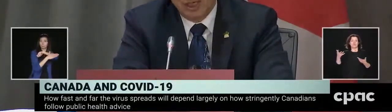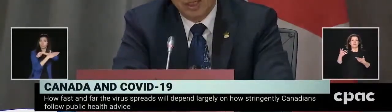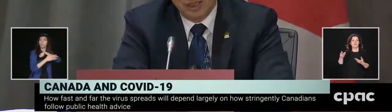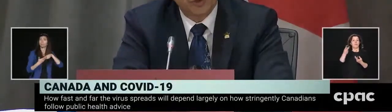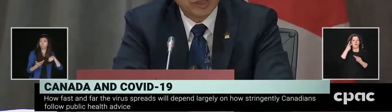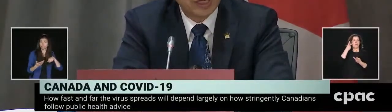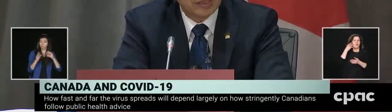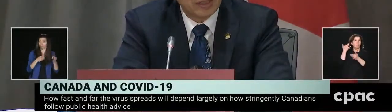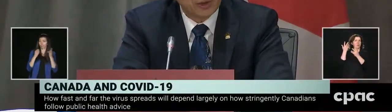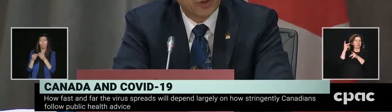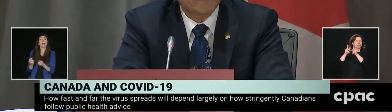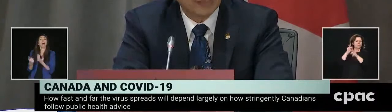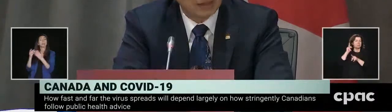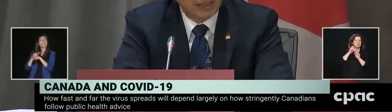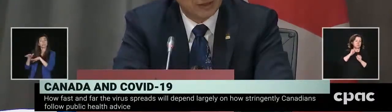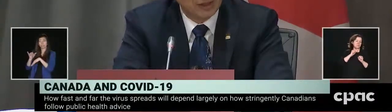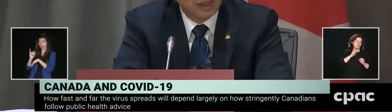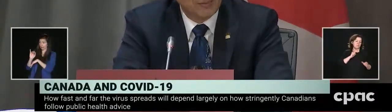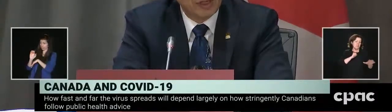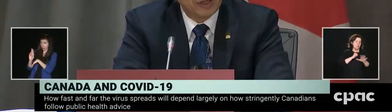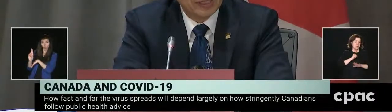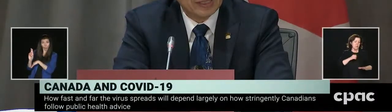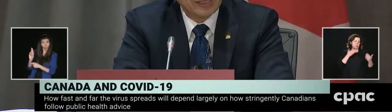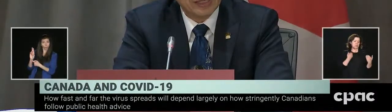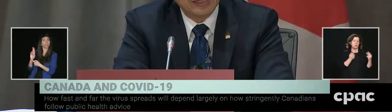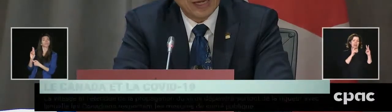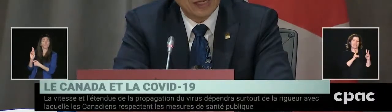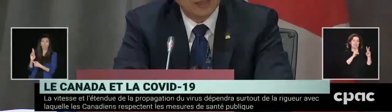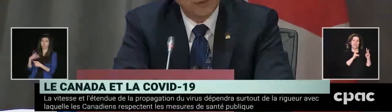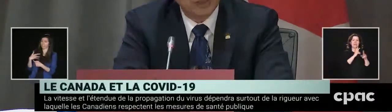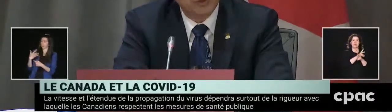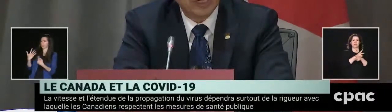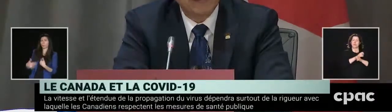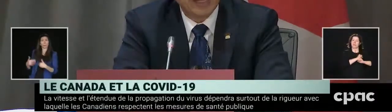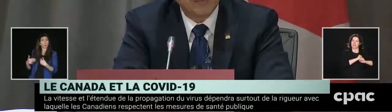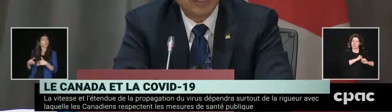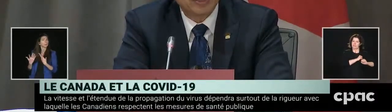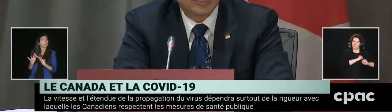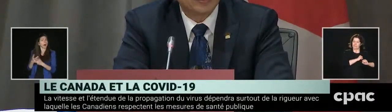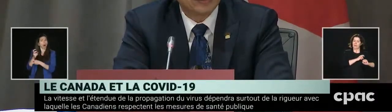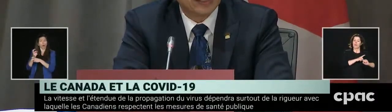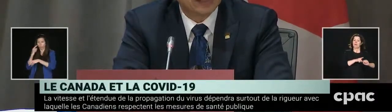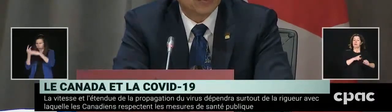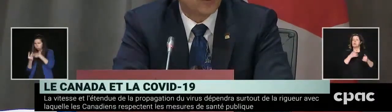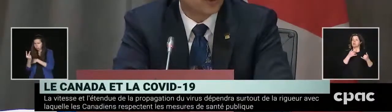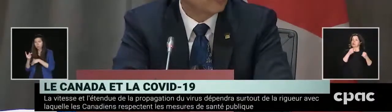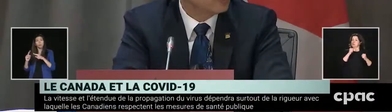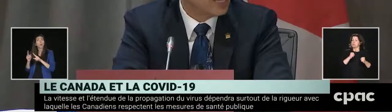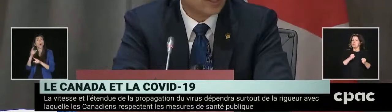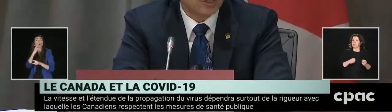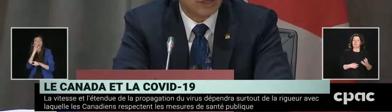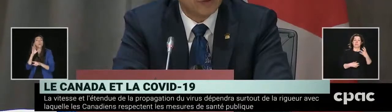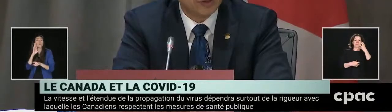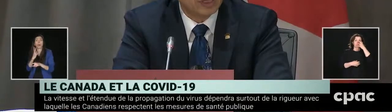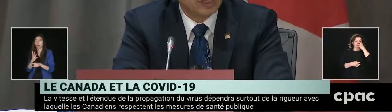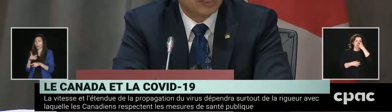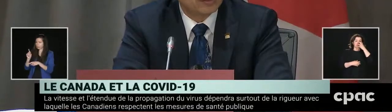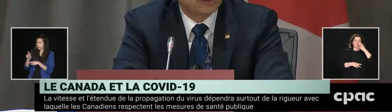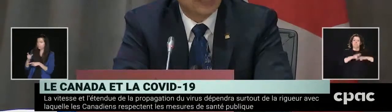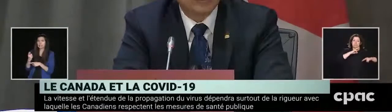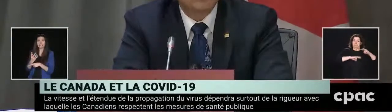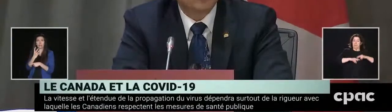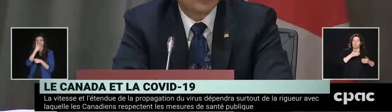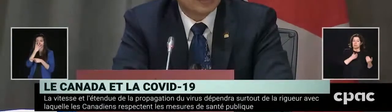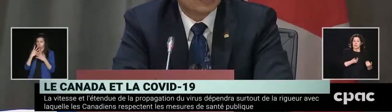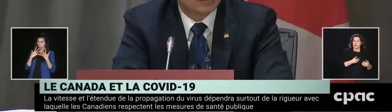course, in the worst case scenario, a ventilator. But you can see that in Canada, we don't have that much data yet that's reported up to national level.